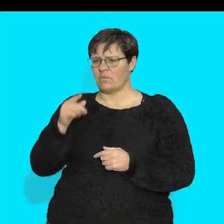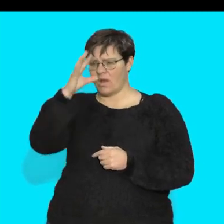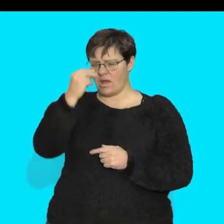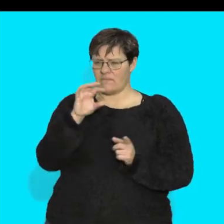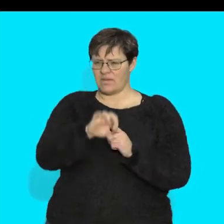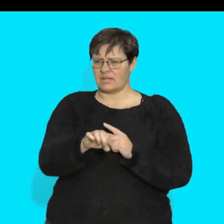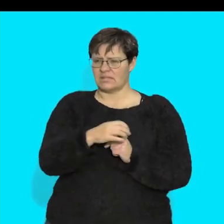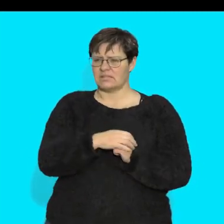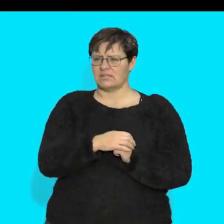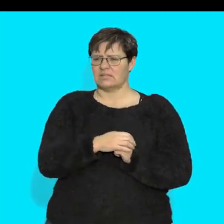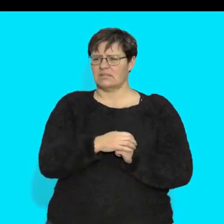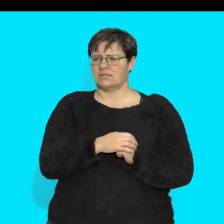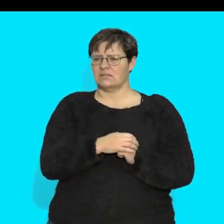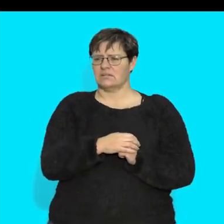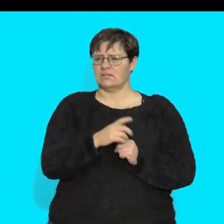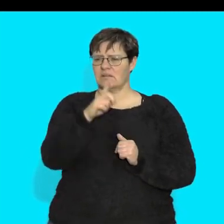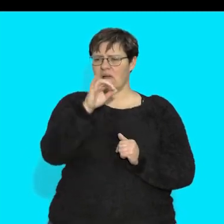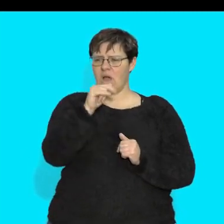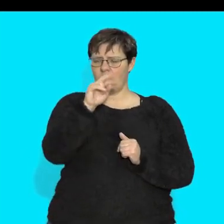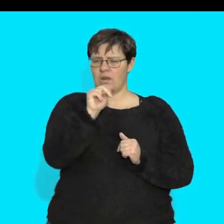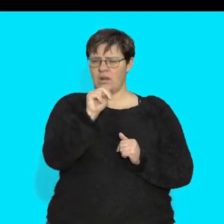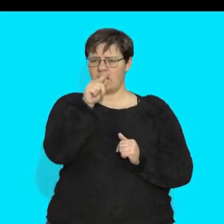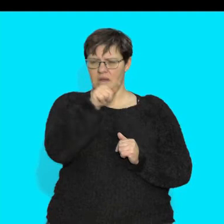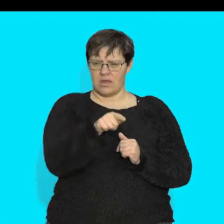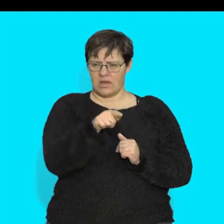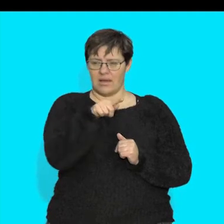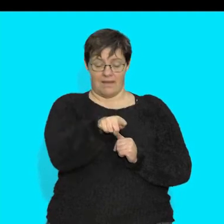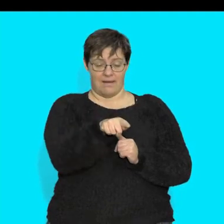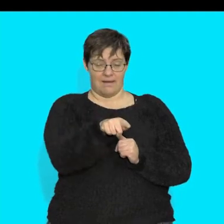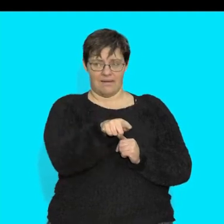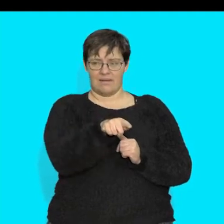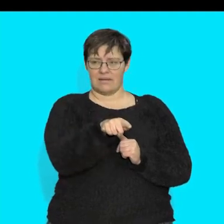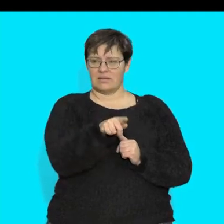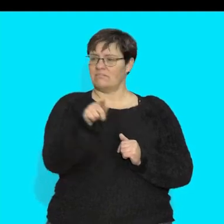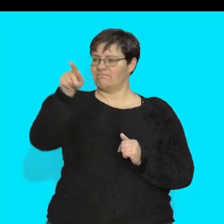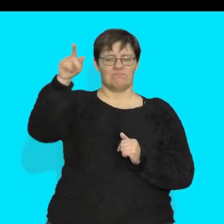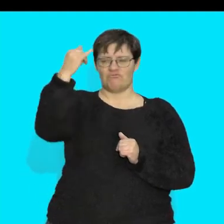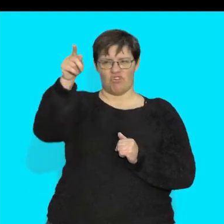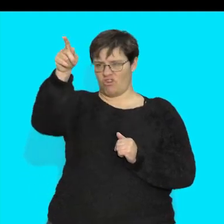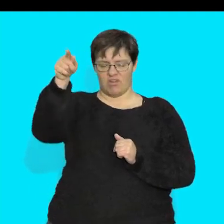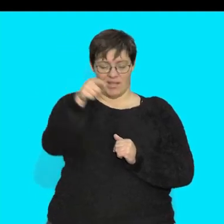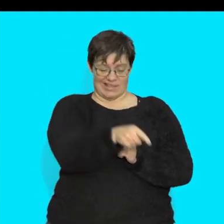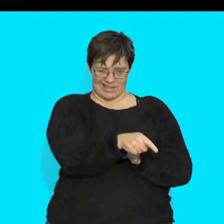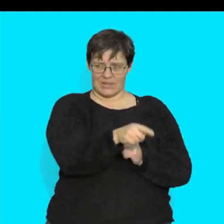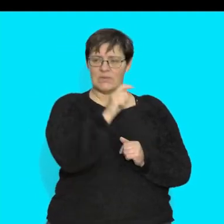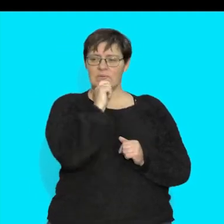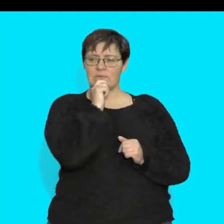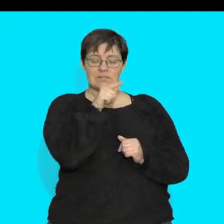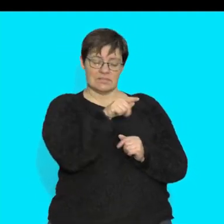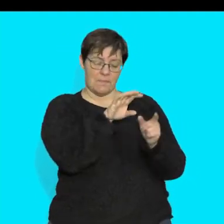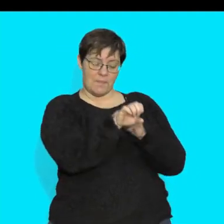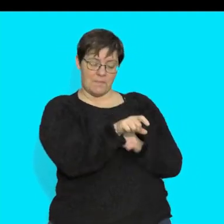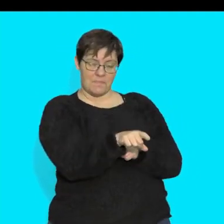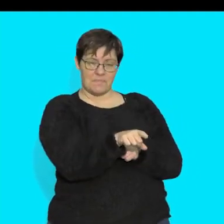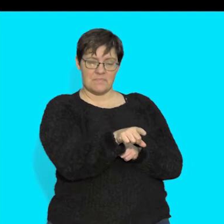We're wanting to find the hydrogen ion, so that's not going to be that one. We have